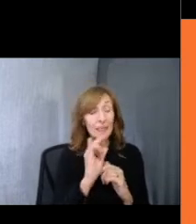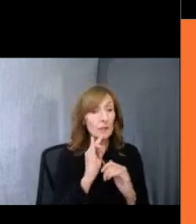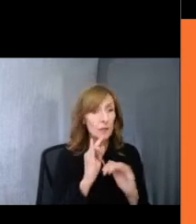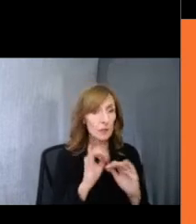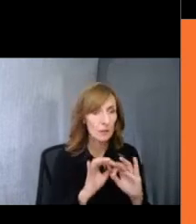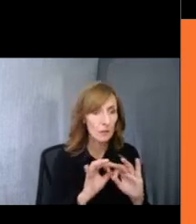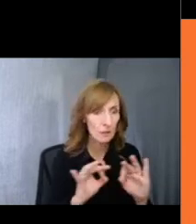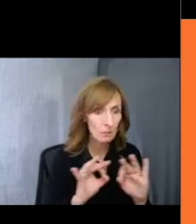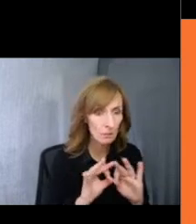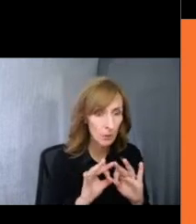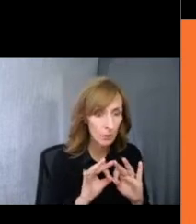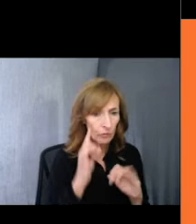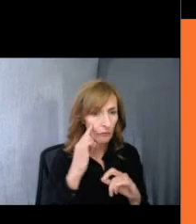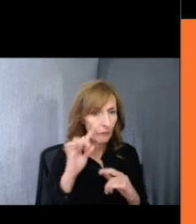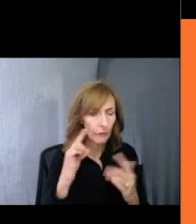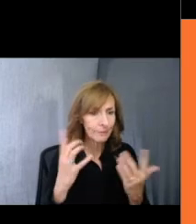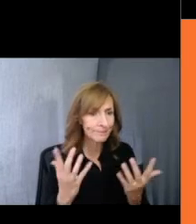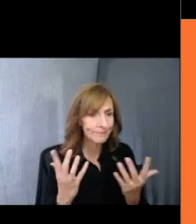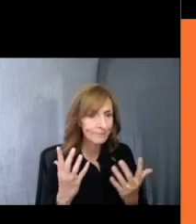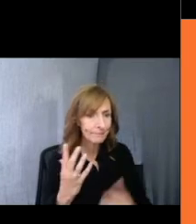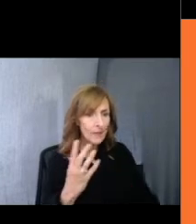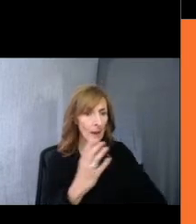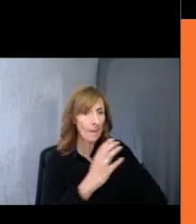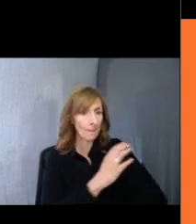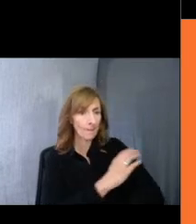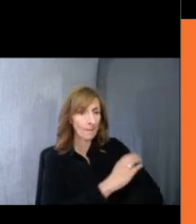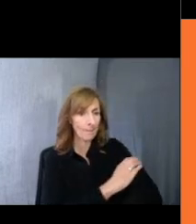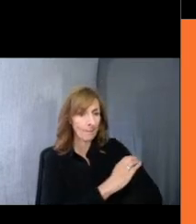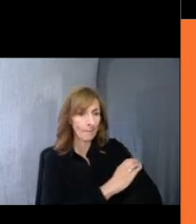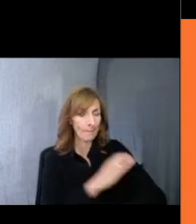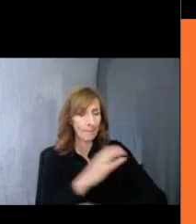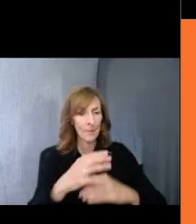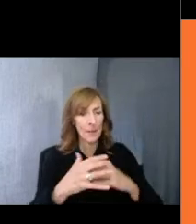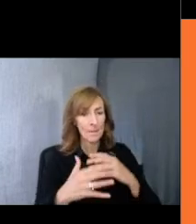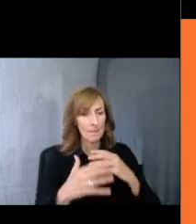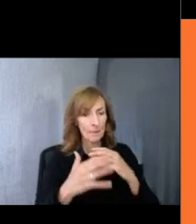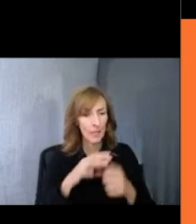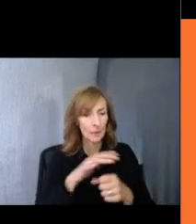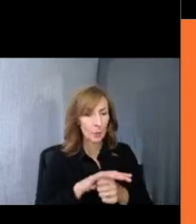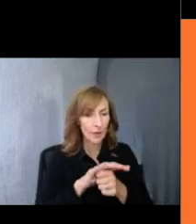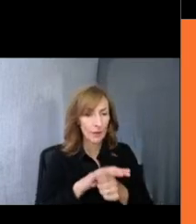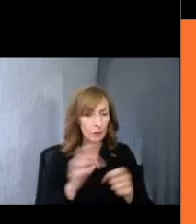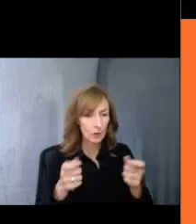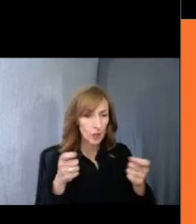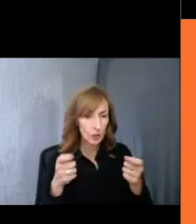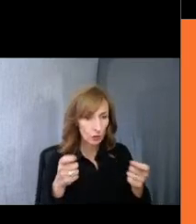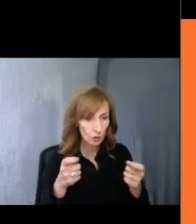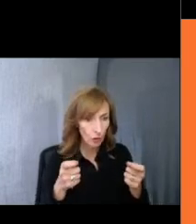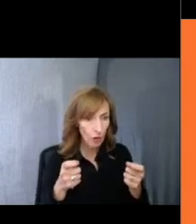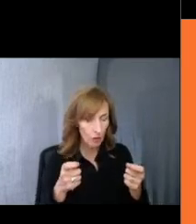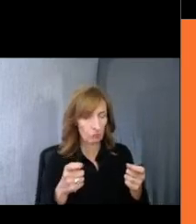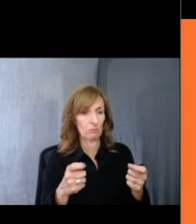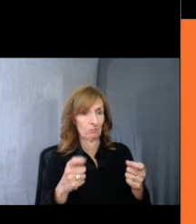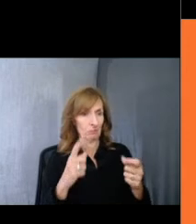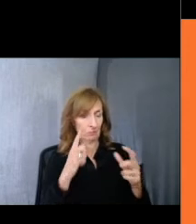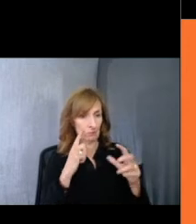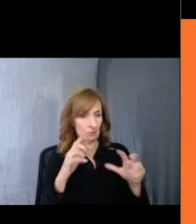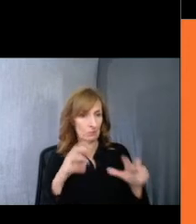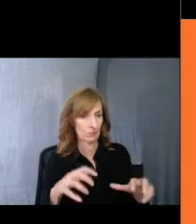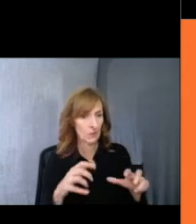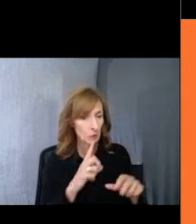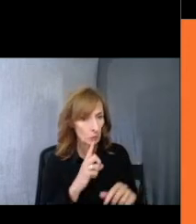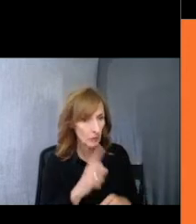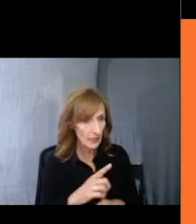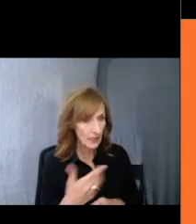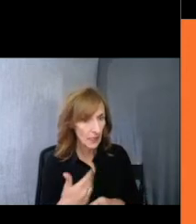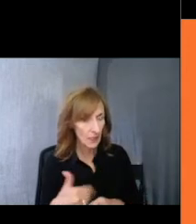of kidneys as being involved in blood pressure, but they are, and are animals. And one thing I'll mention here a